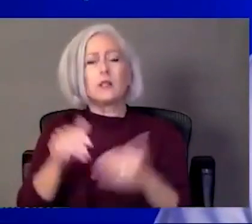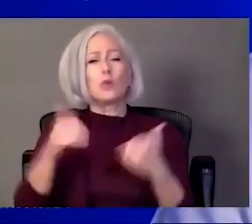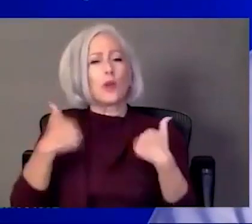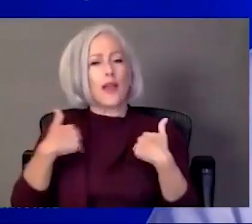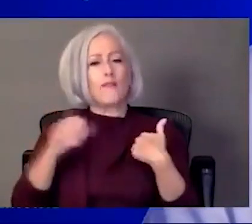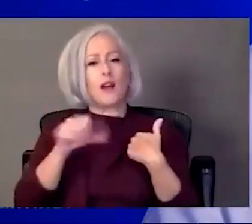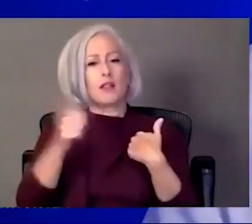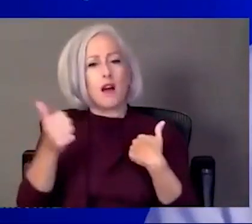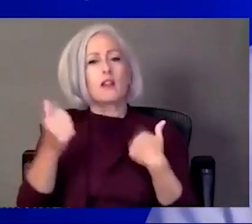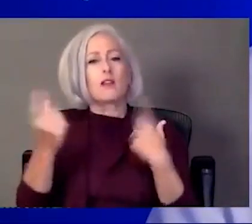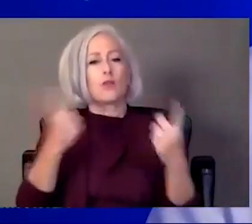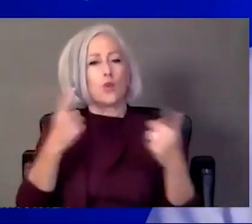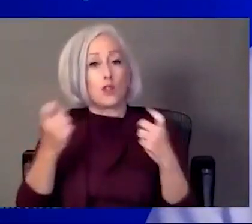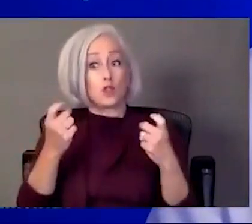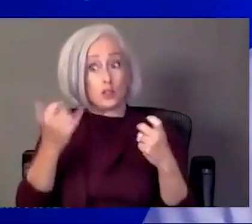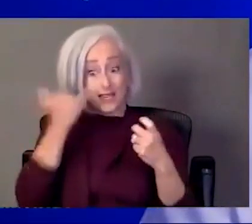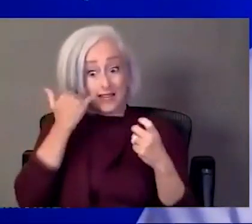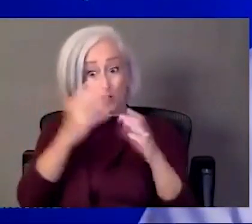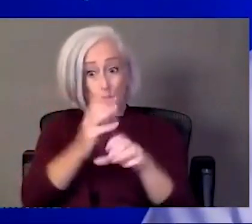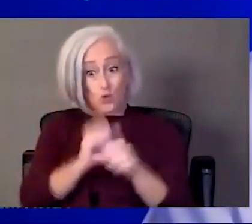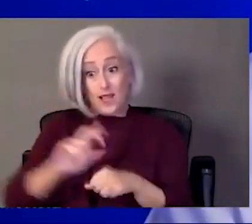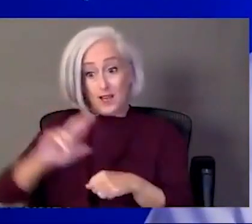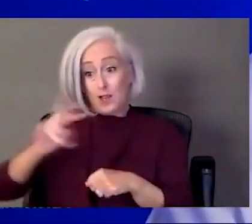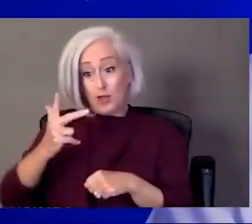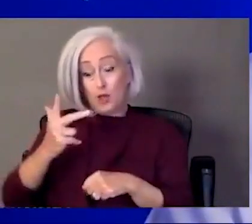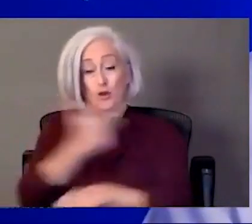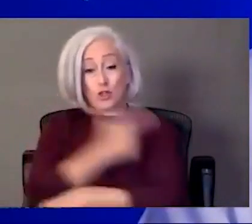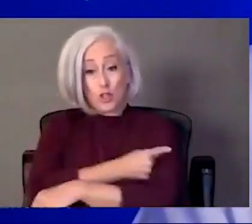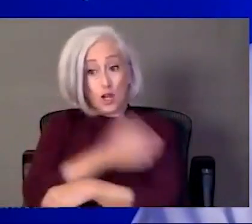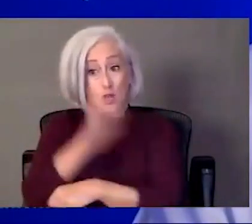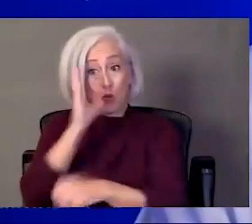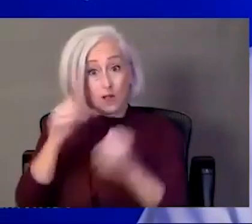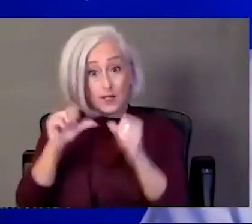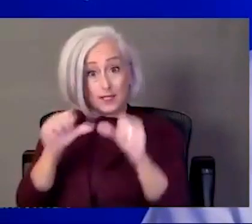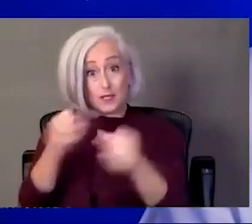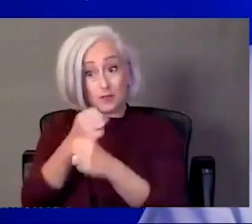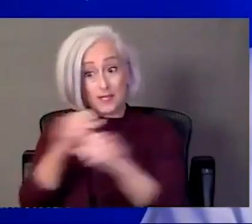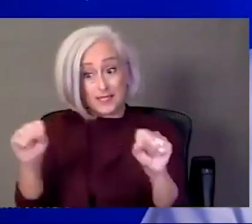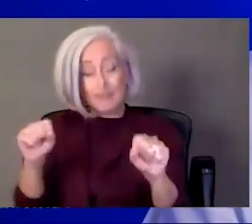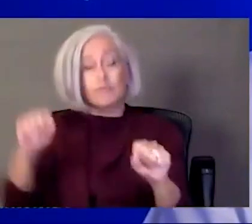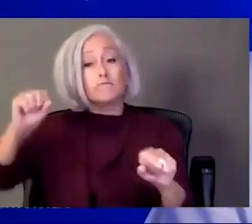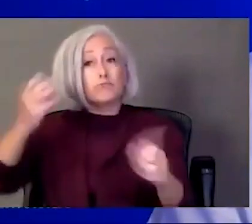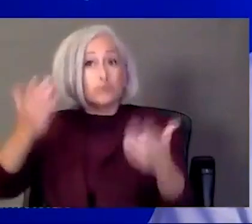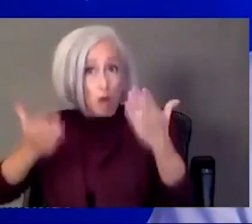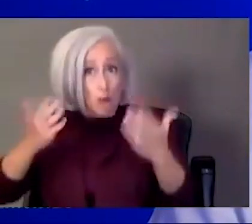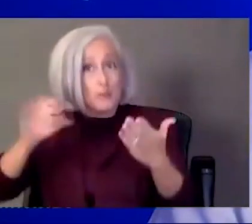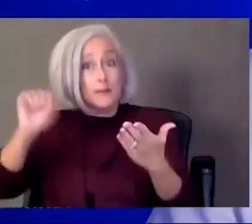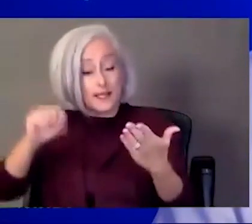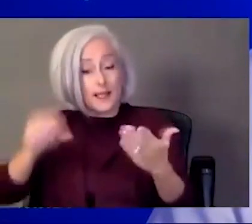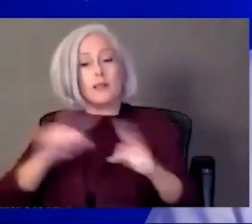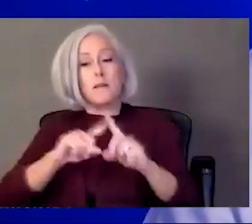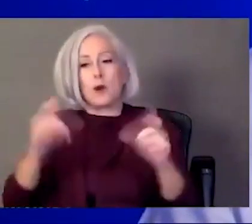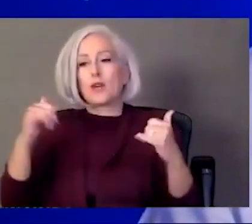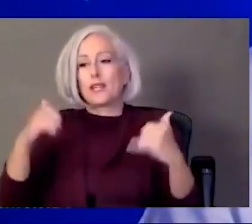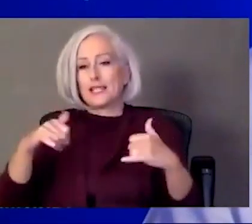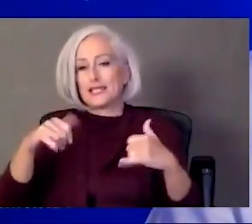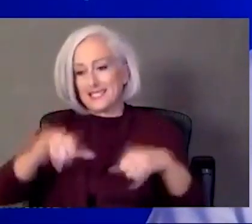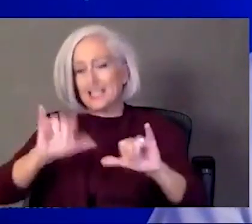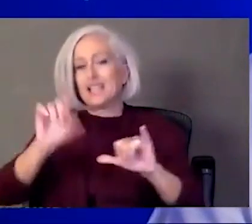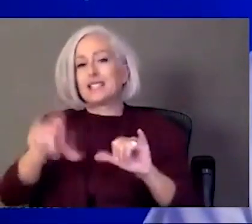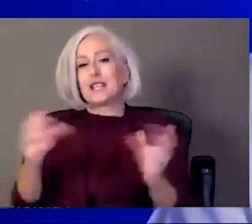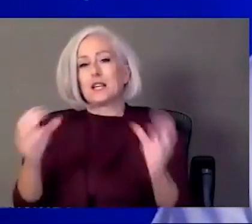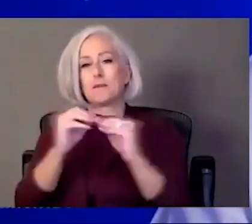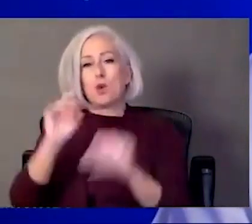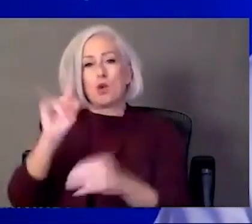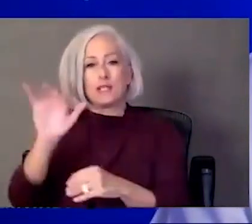safe? More than likely it will be safe. We still want the full data about that. But then, which one do you get? Because we just want